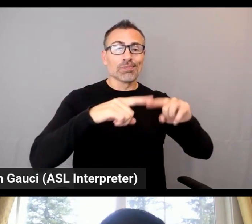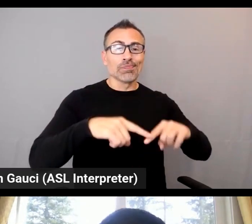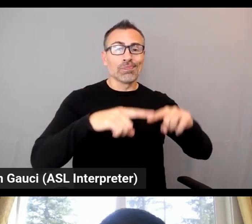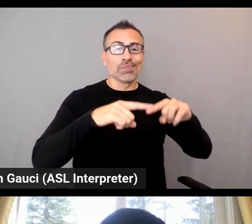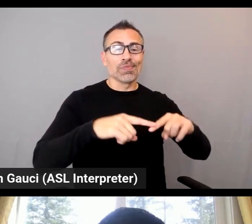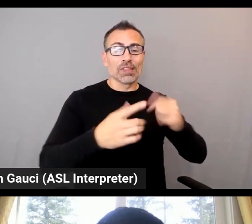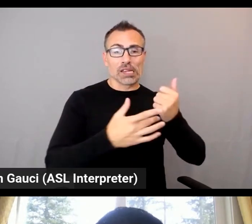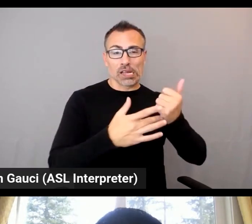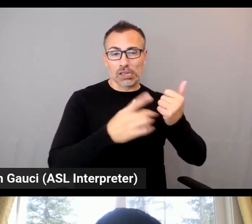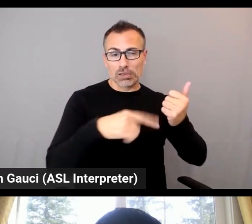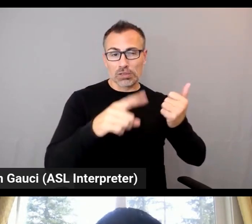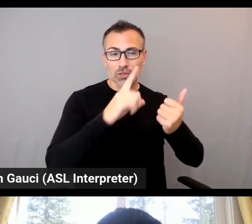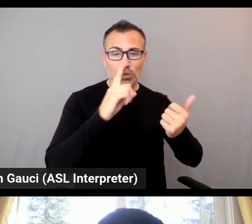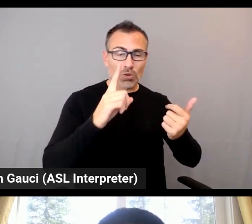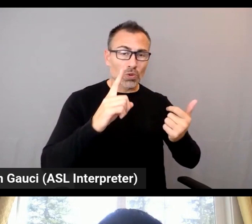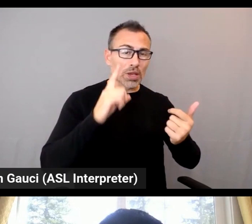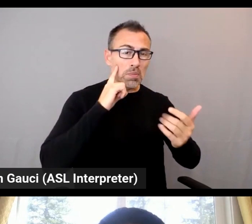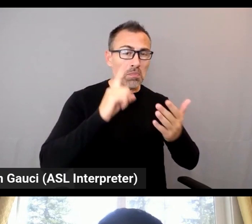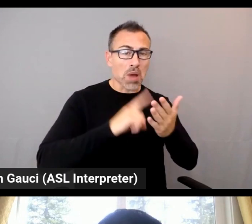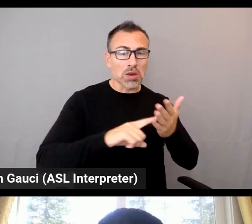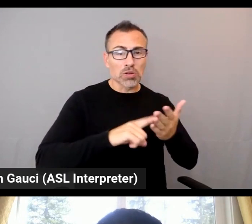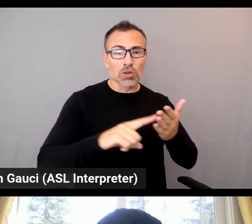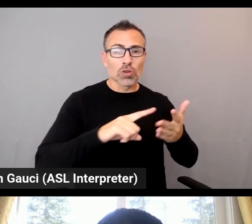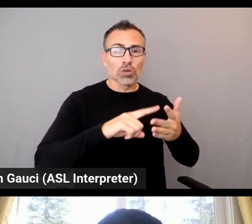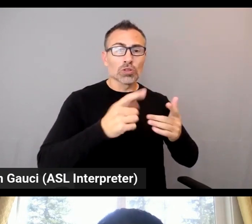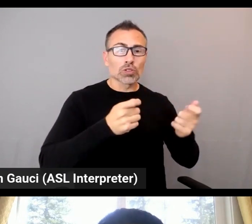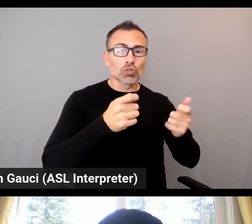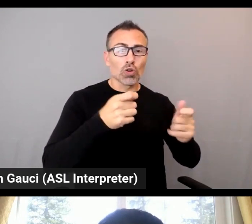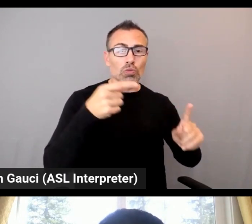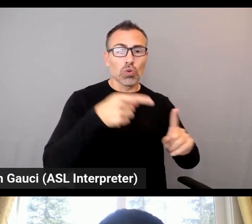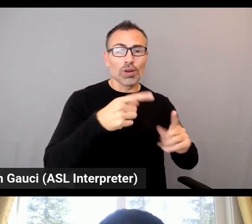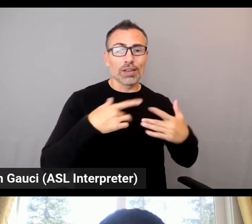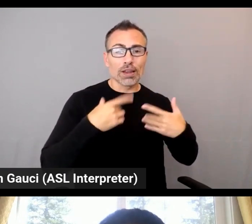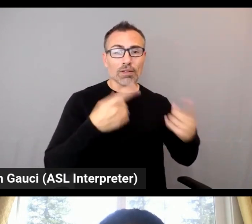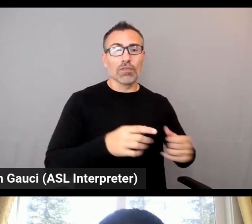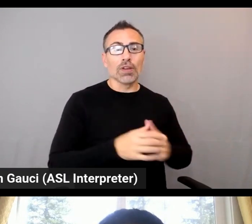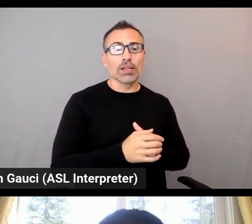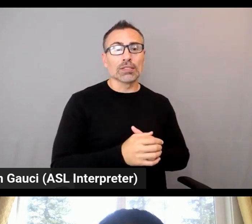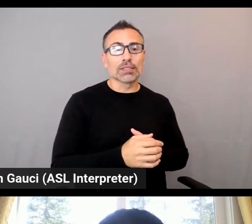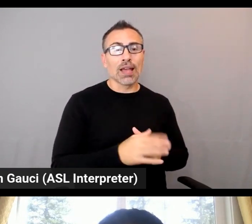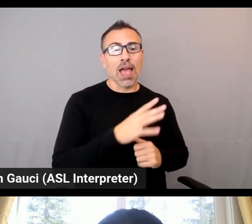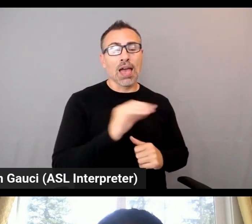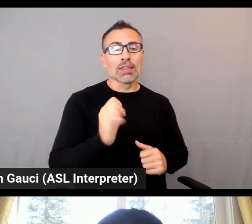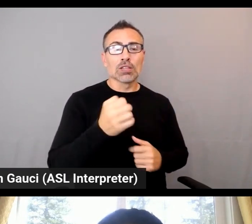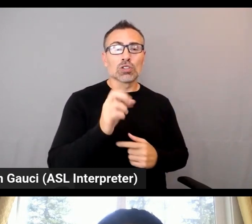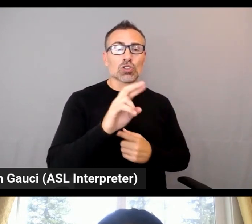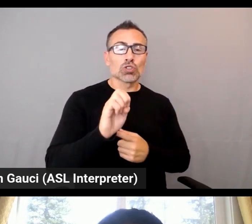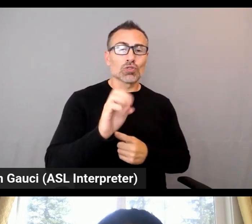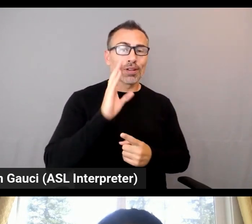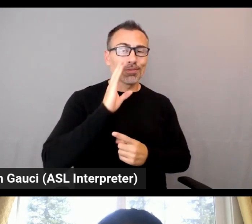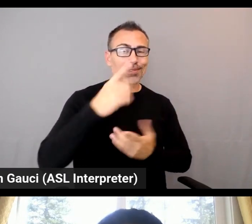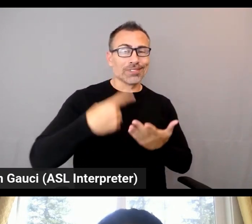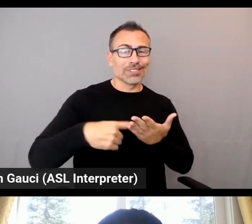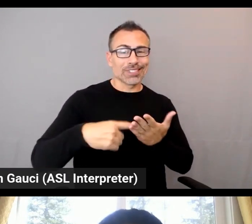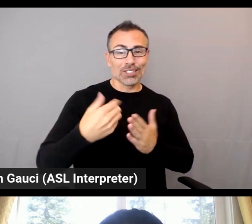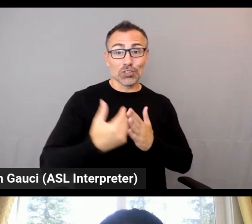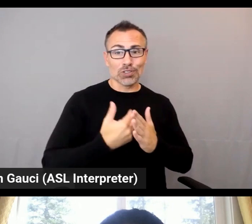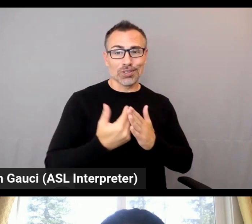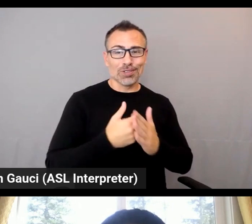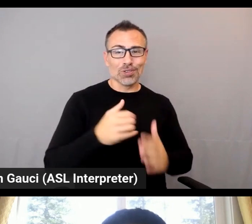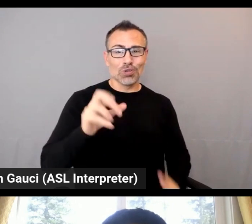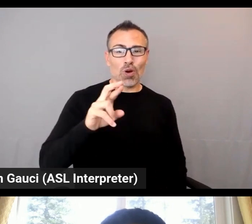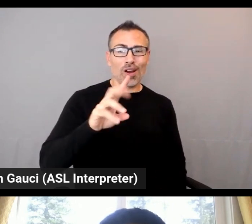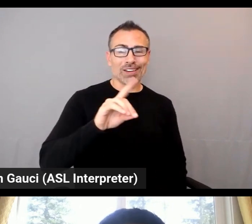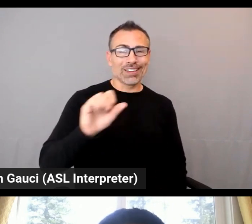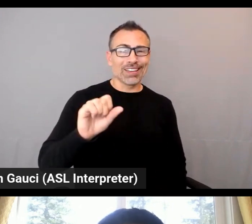control plane events in the EKS infrastructure. And then now Shrey will kind of communicate the new RDS log events